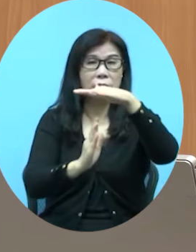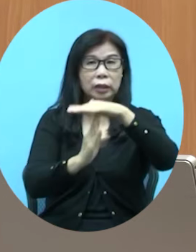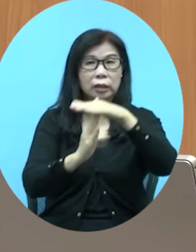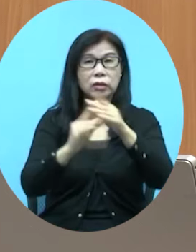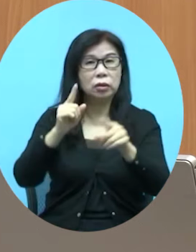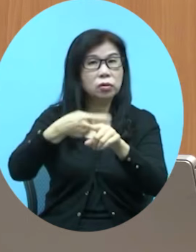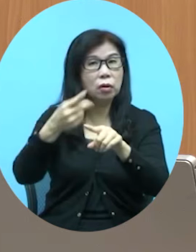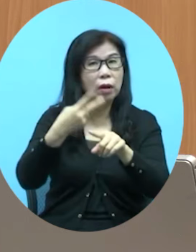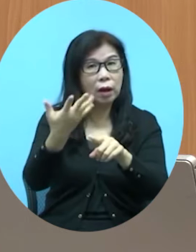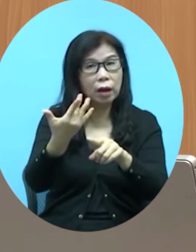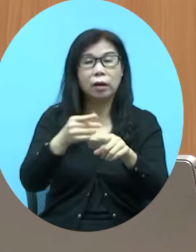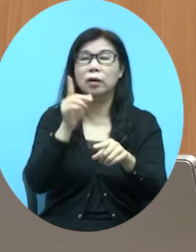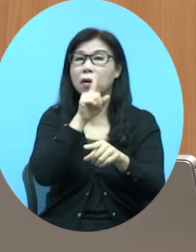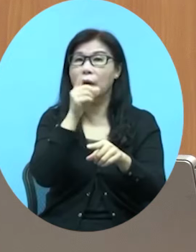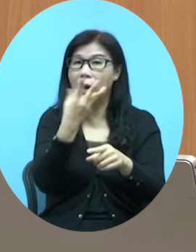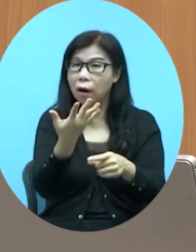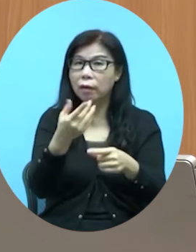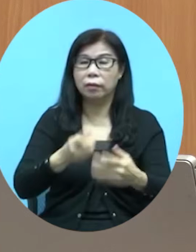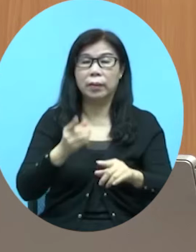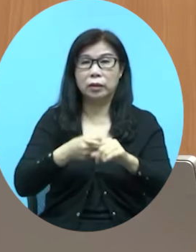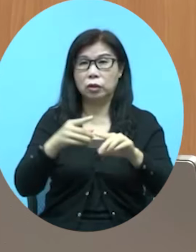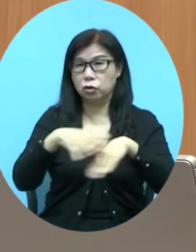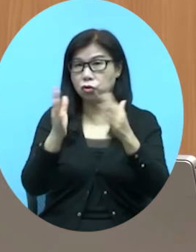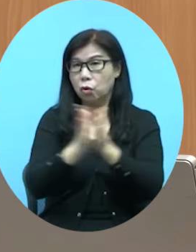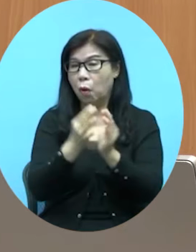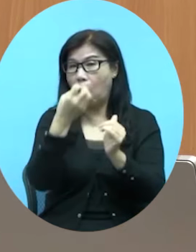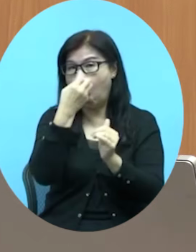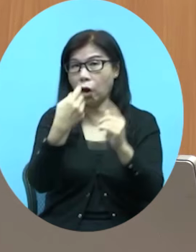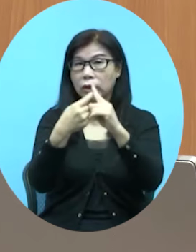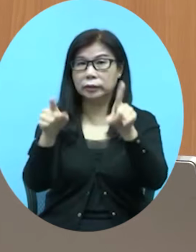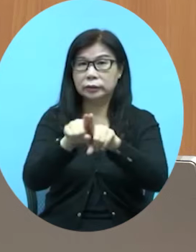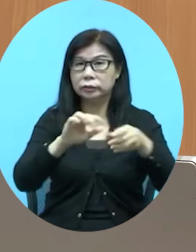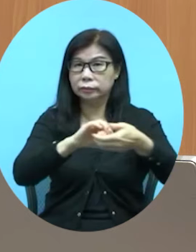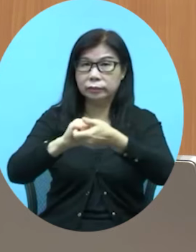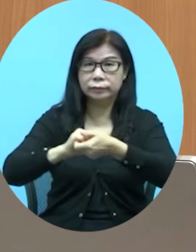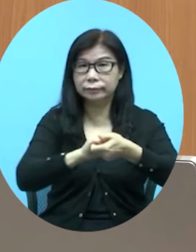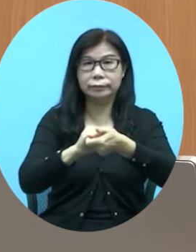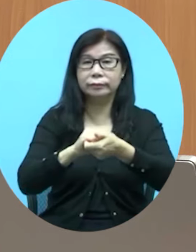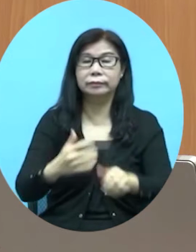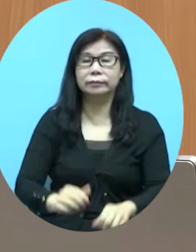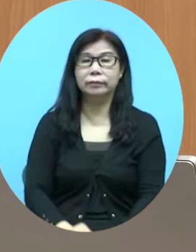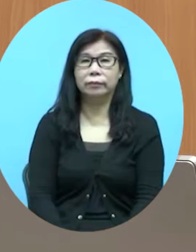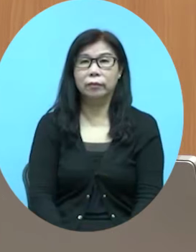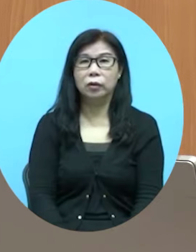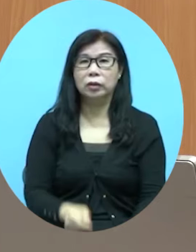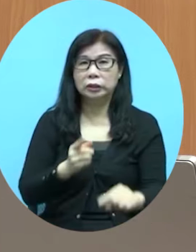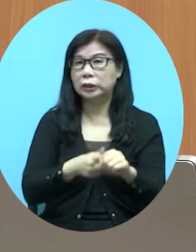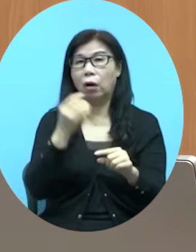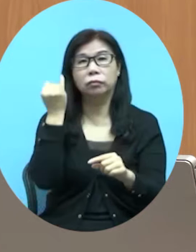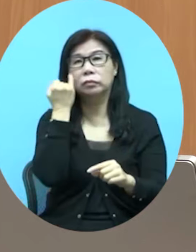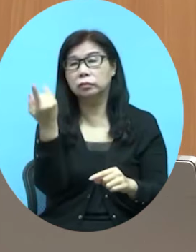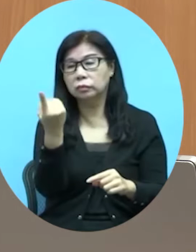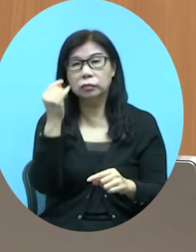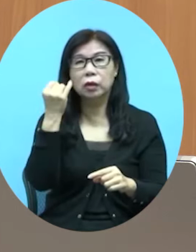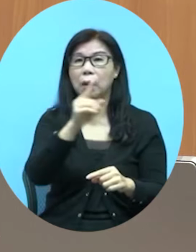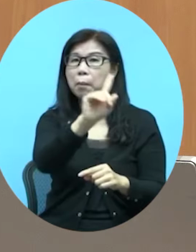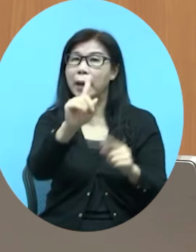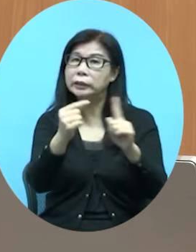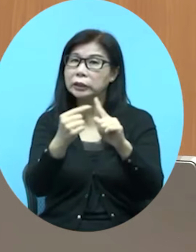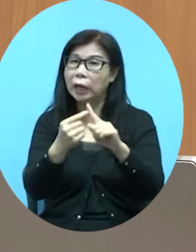the whole people in Hong Kong because we don't know who is who has already been infected and